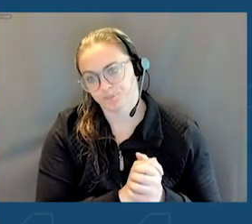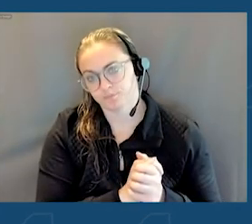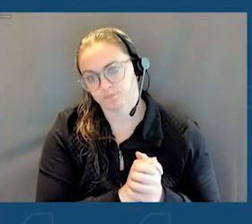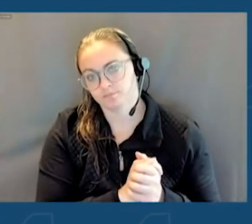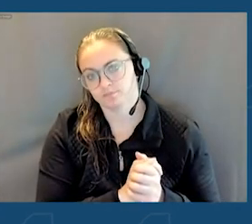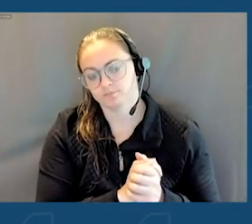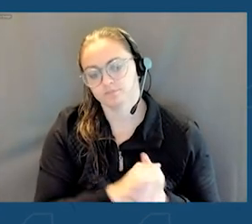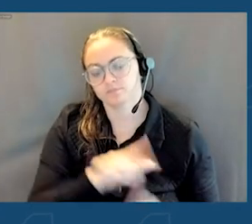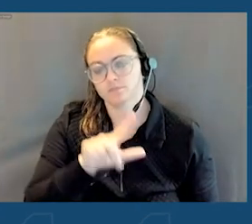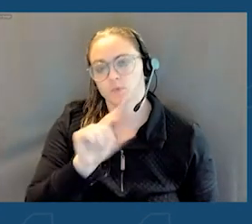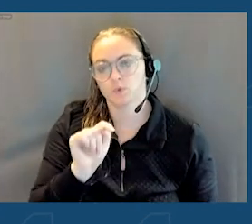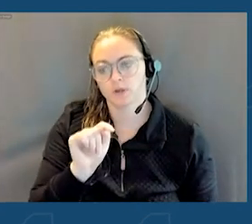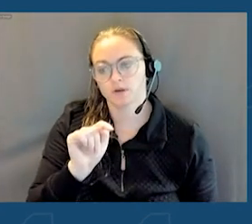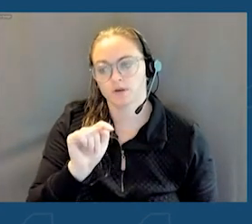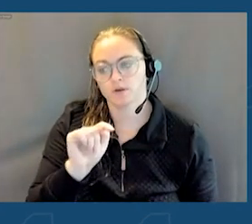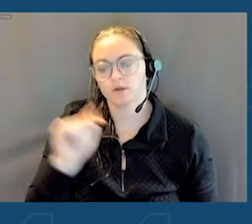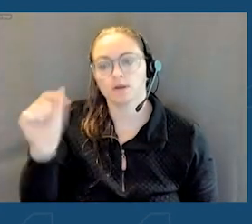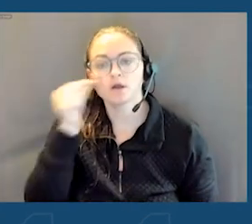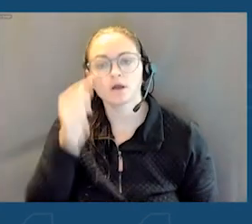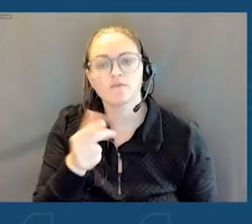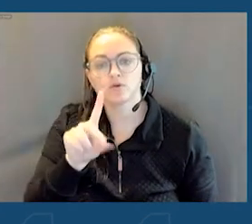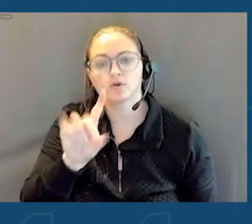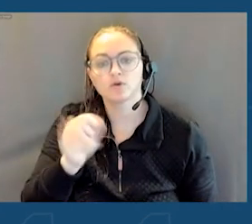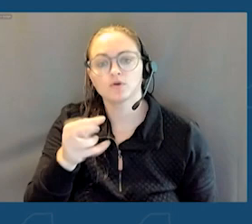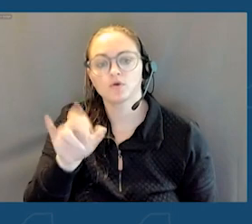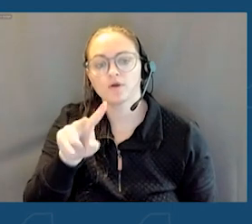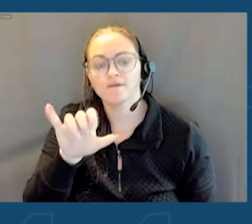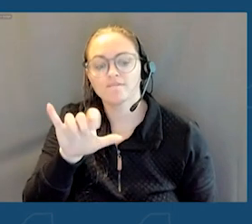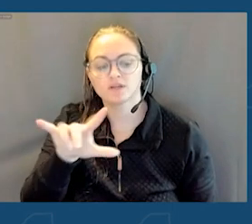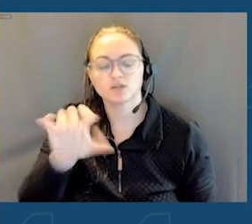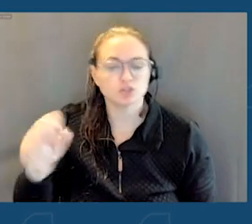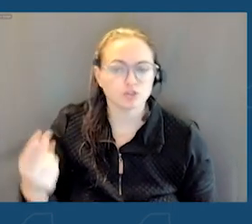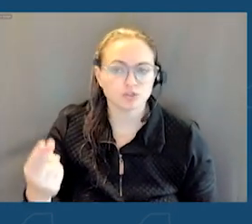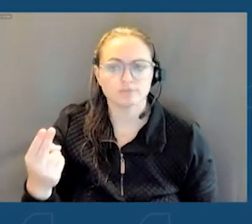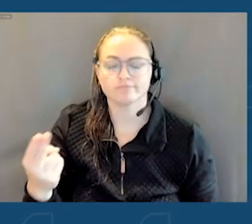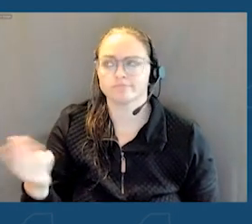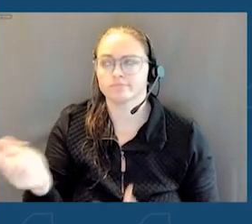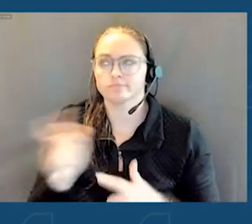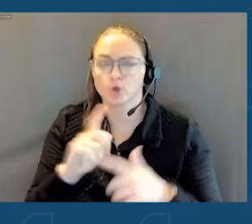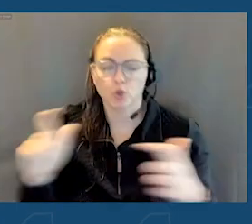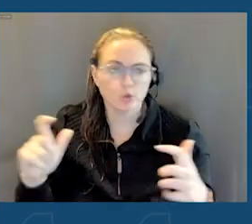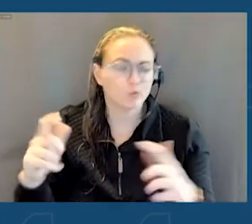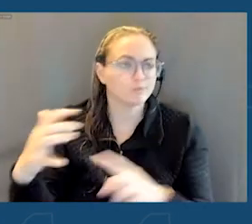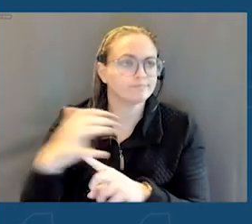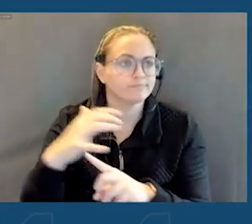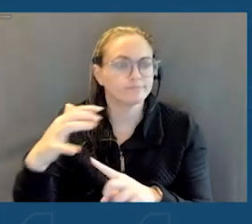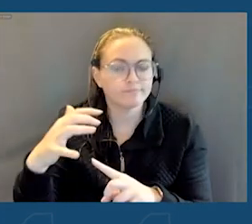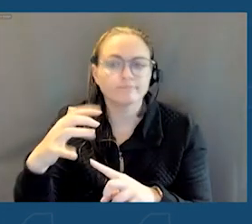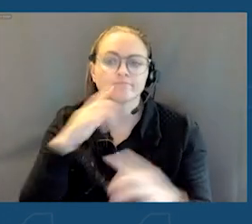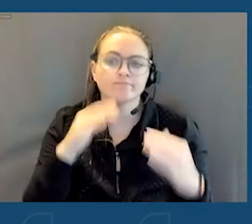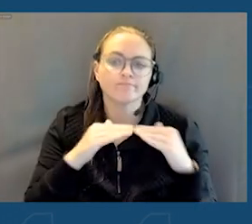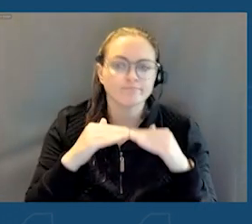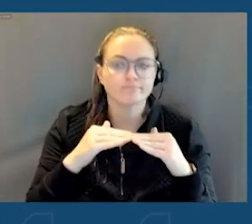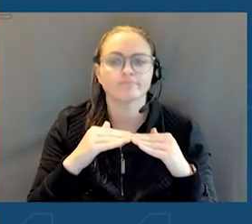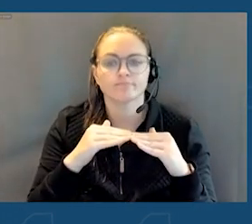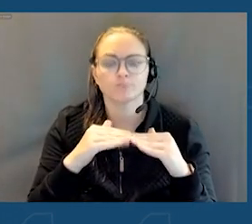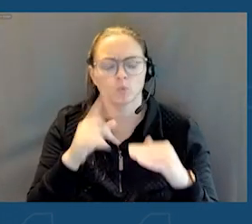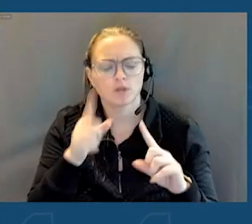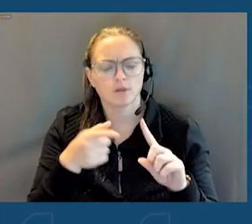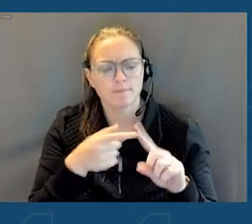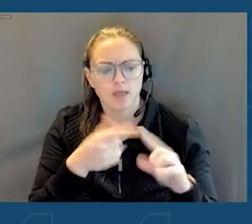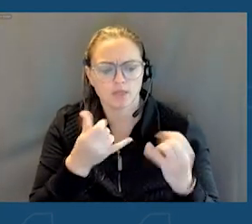Lieutenant Governor Dick Ravich was a giant among equals. And we think about the modern